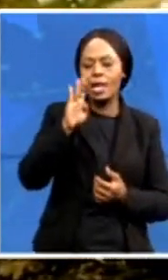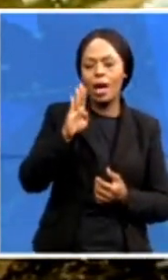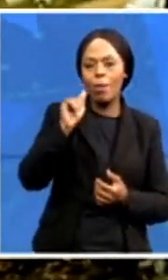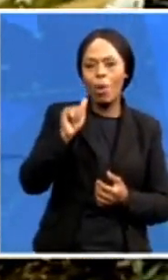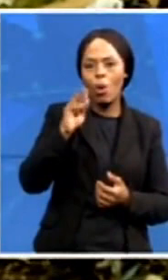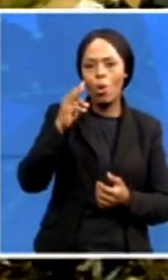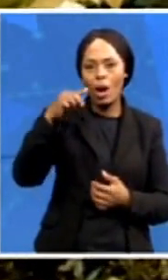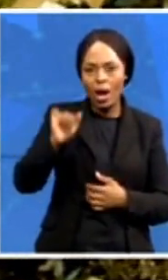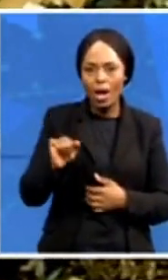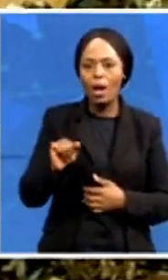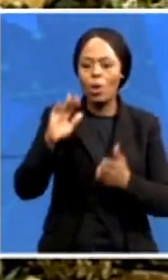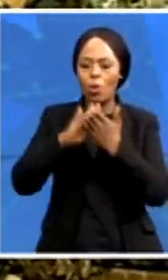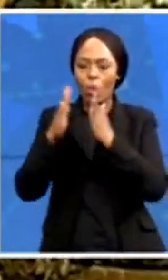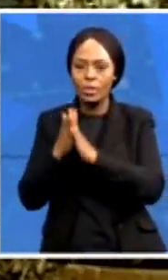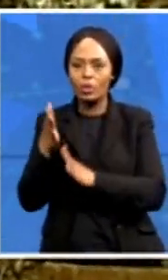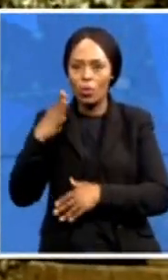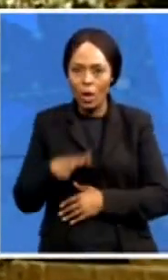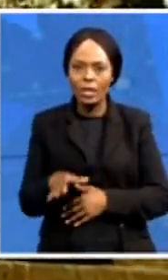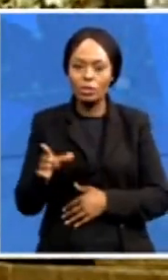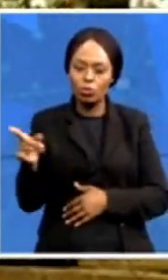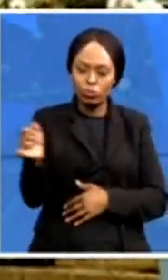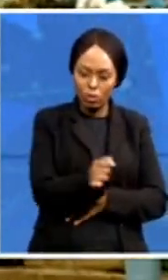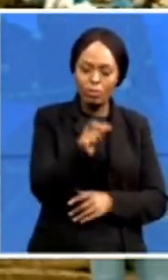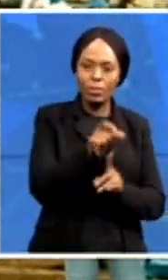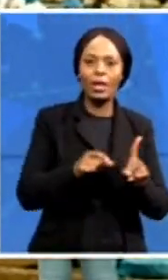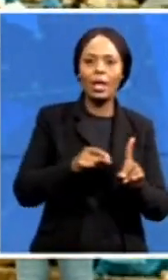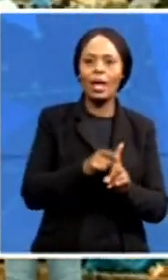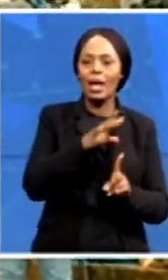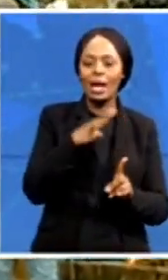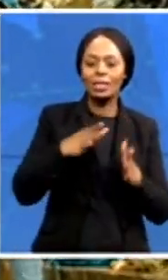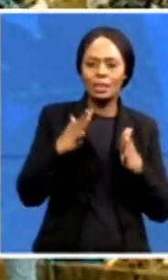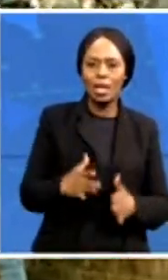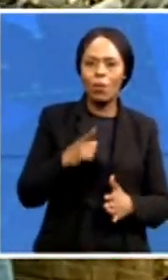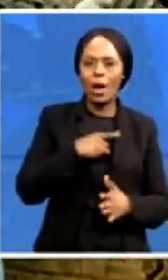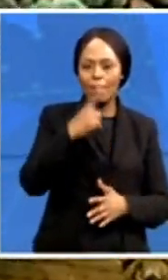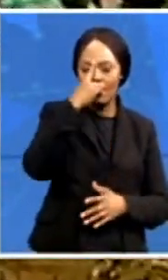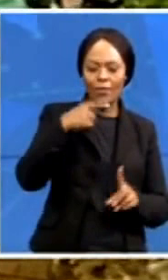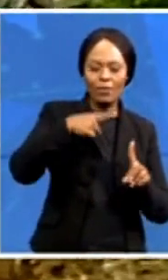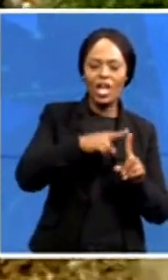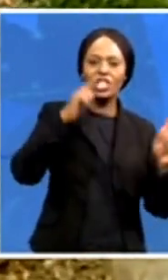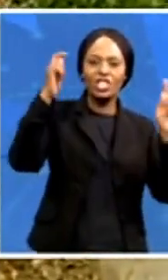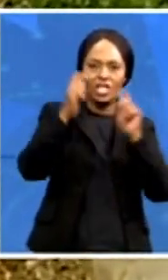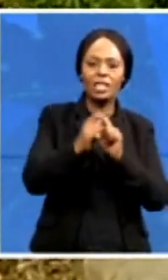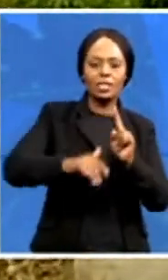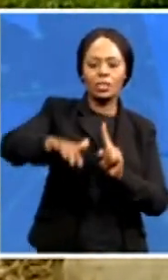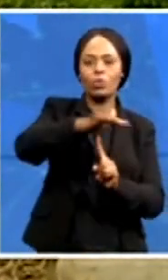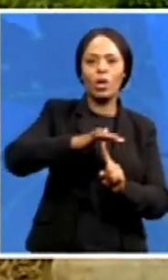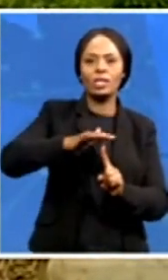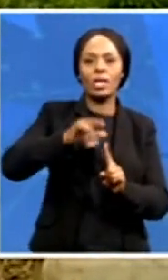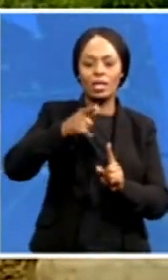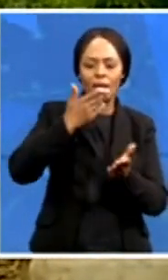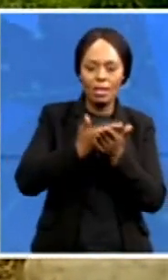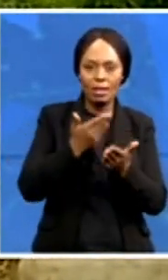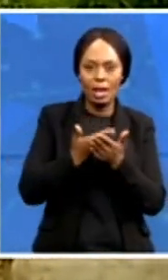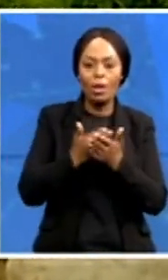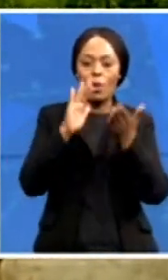a councillor because they had a belief that he can change the situation in the area, Blaine. So the community is saying that he died